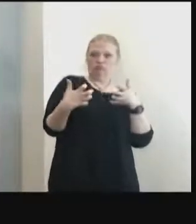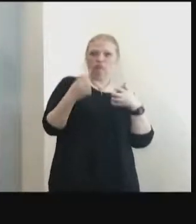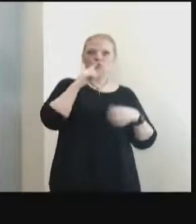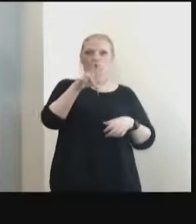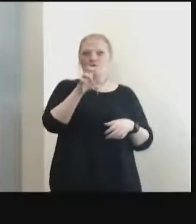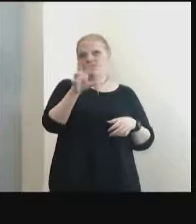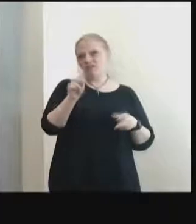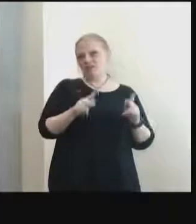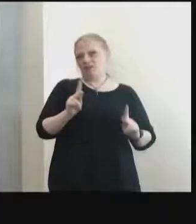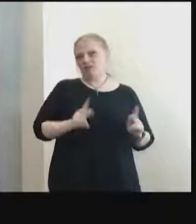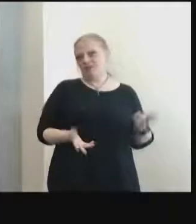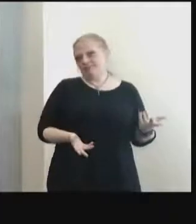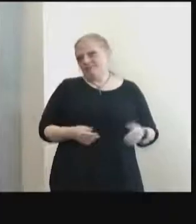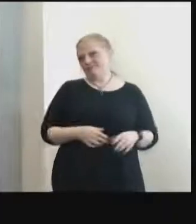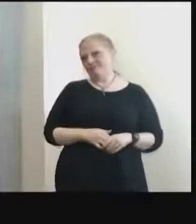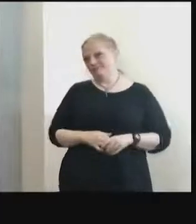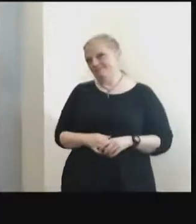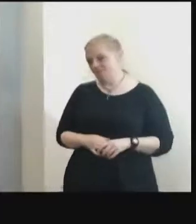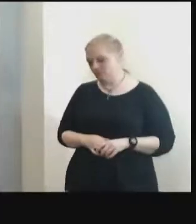350 people.